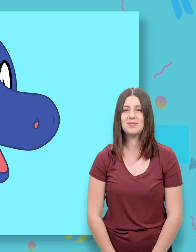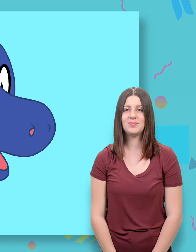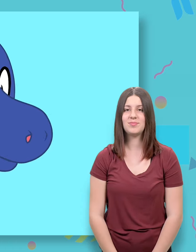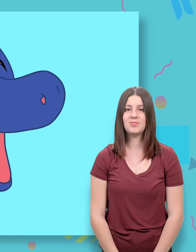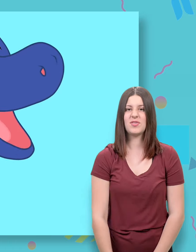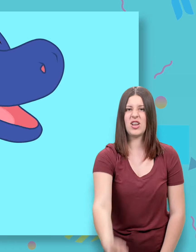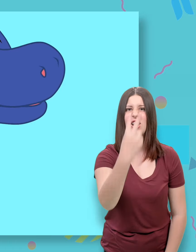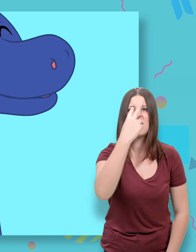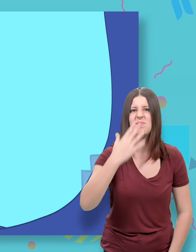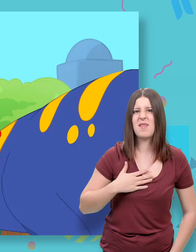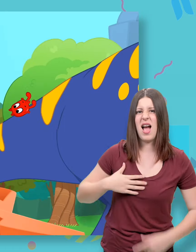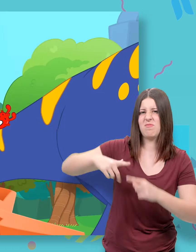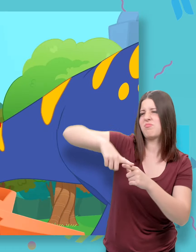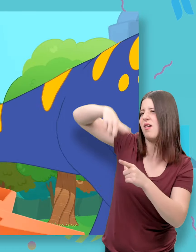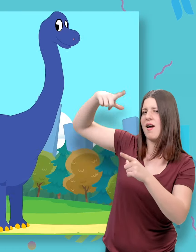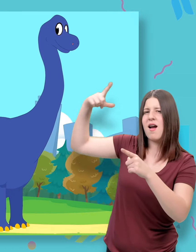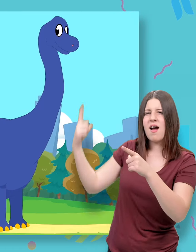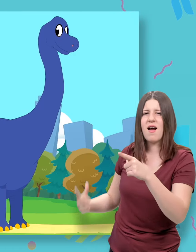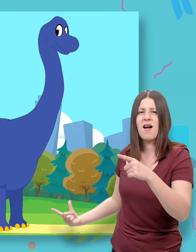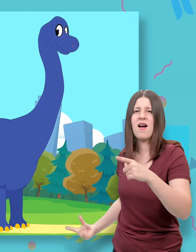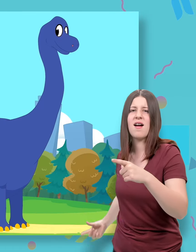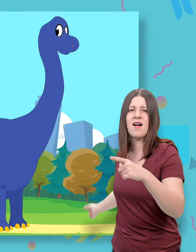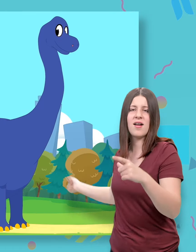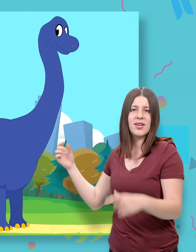Look at my giant tail.